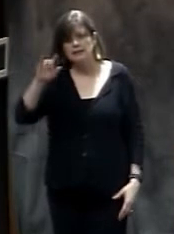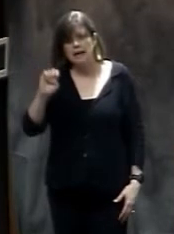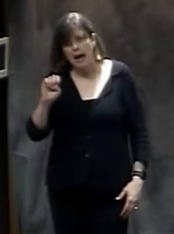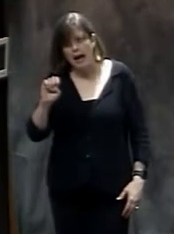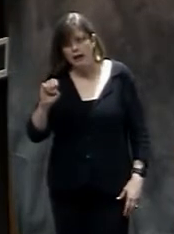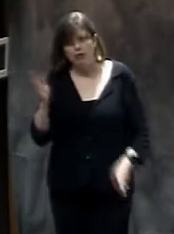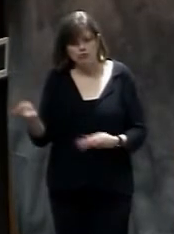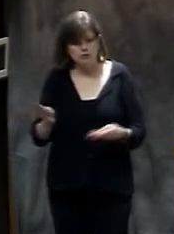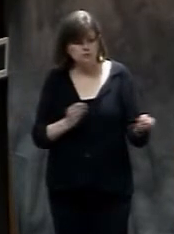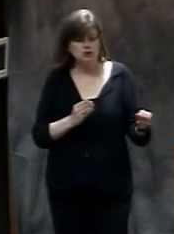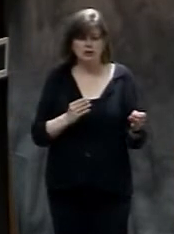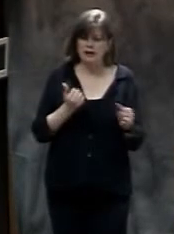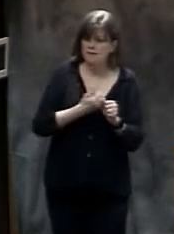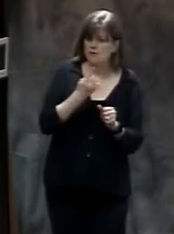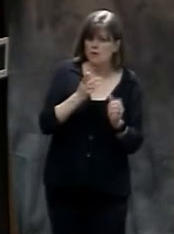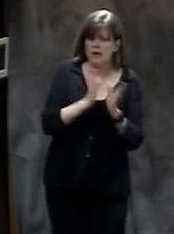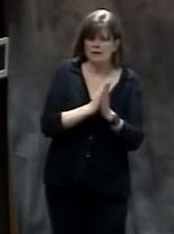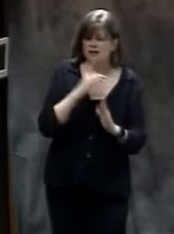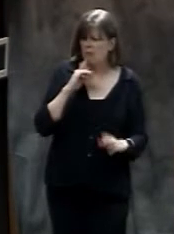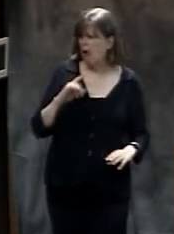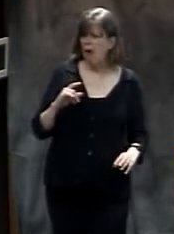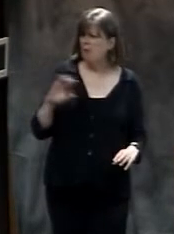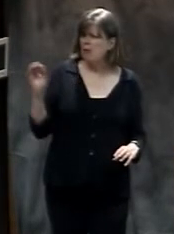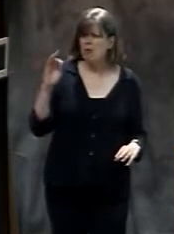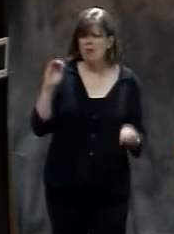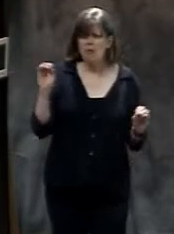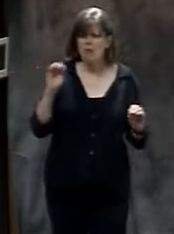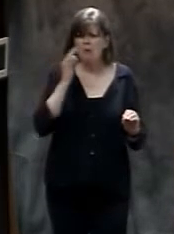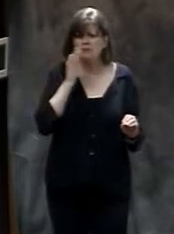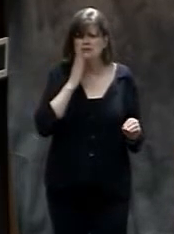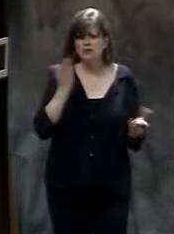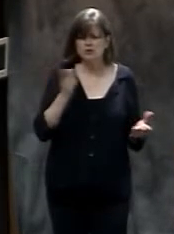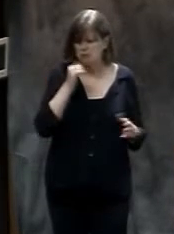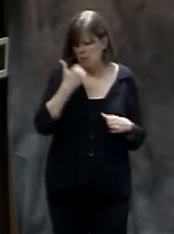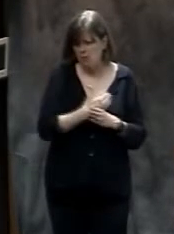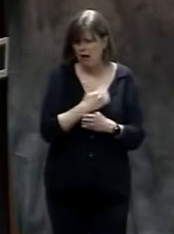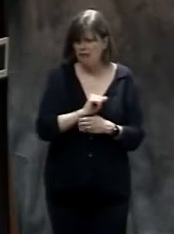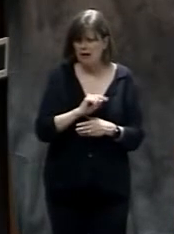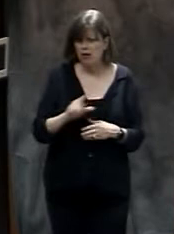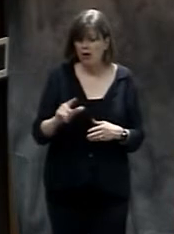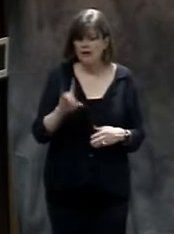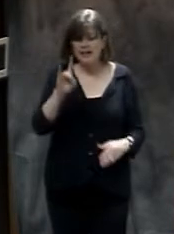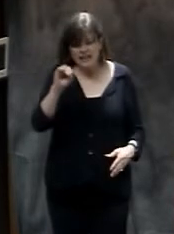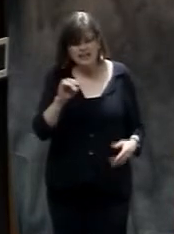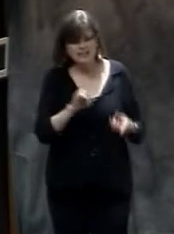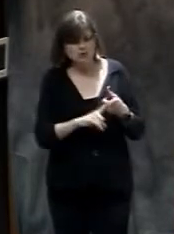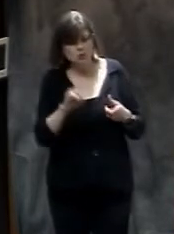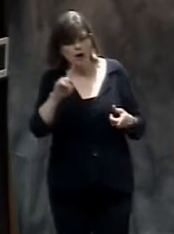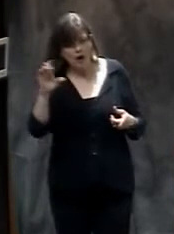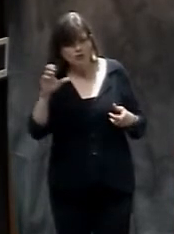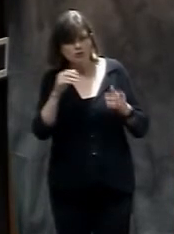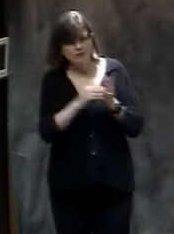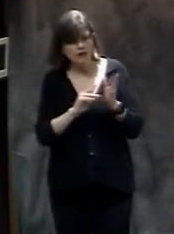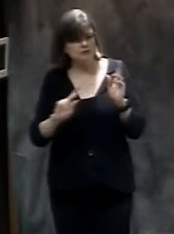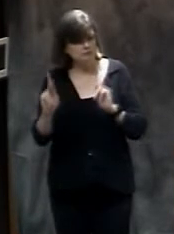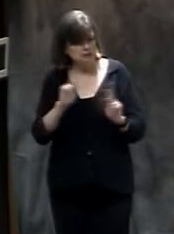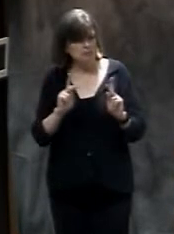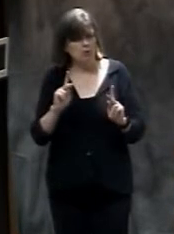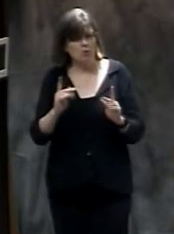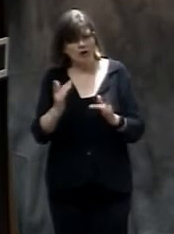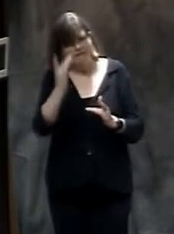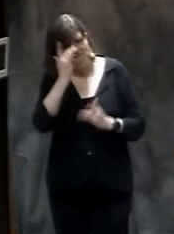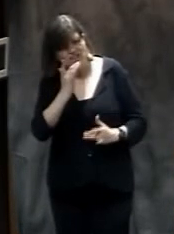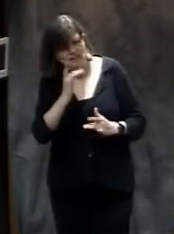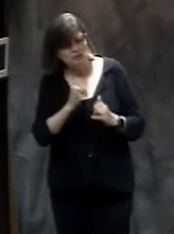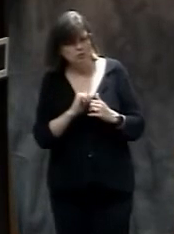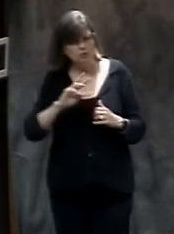said, oh, we don't have mosquitoes here. They don't bother us at all. 80 to 100,000 people were infected in 2003 with West Nile